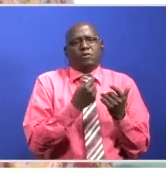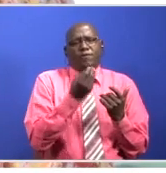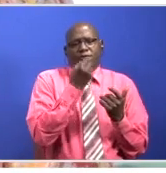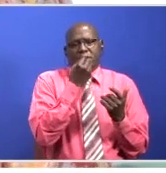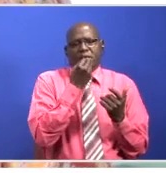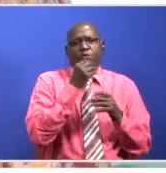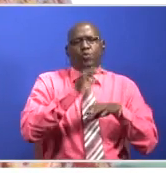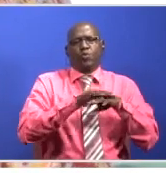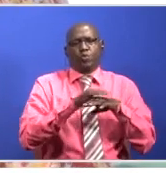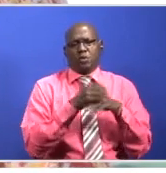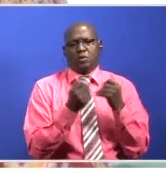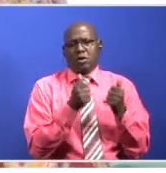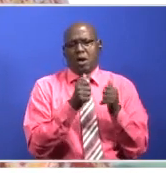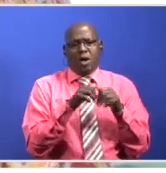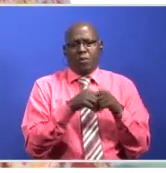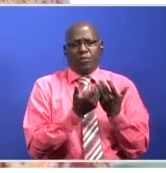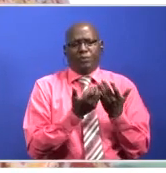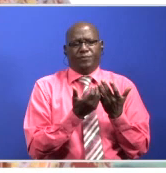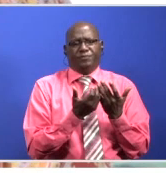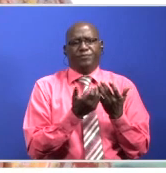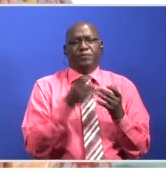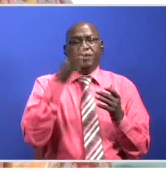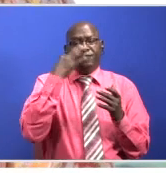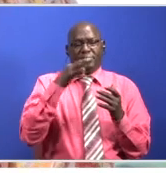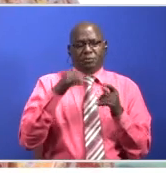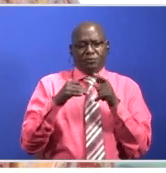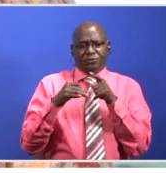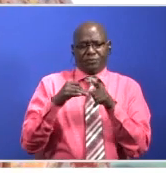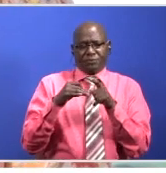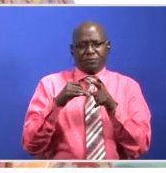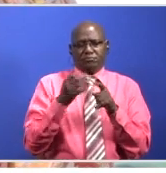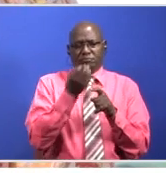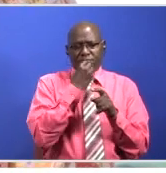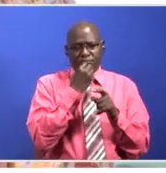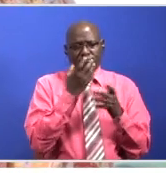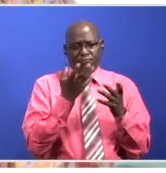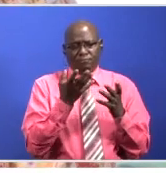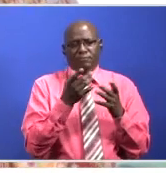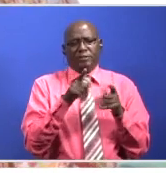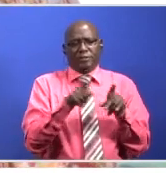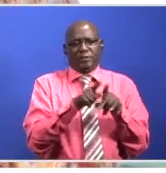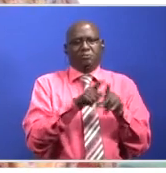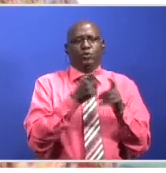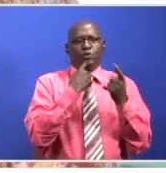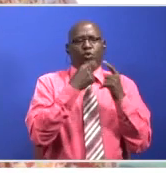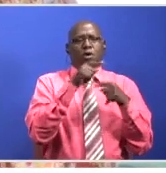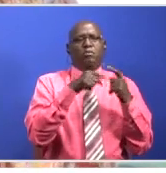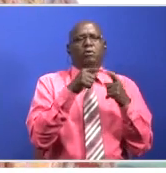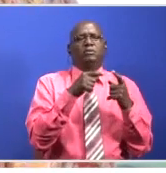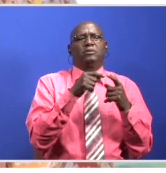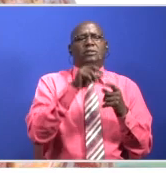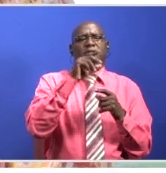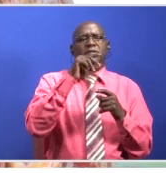food. And where you can, take even your vegetables raw. And I know currently, as we are talking about so many things like the GMO